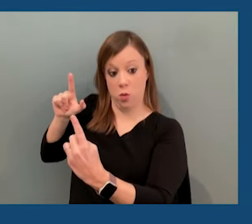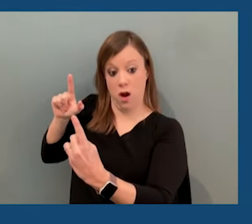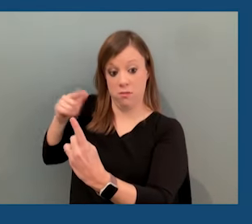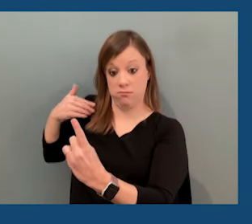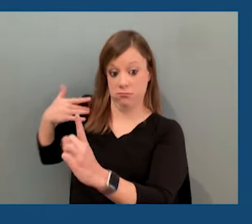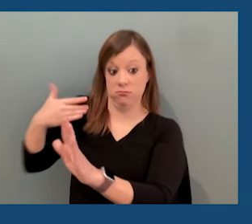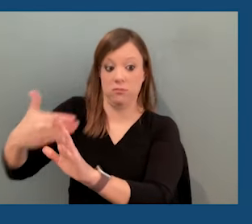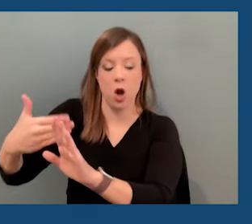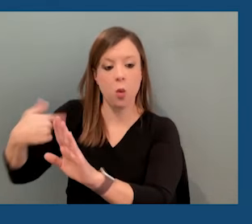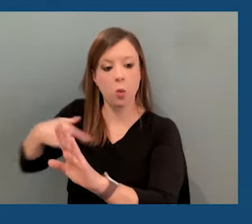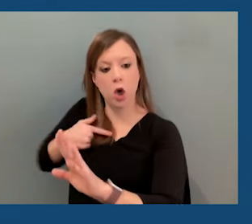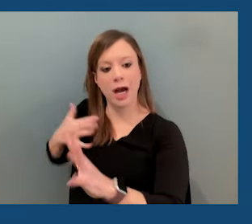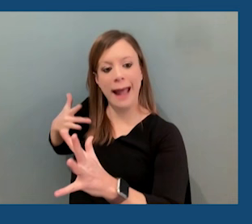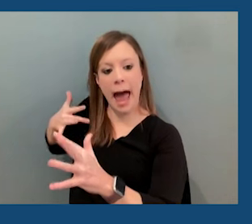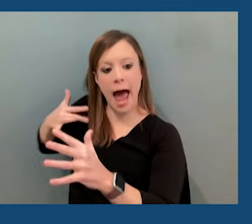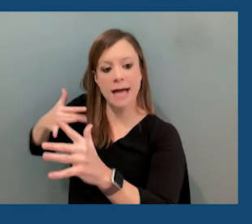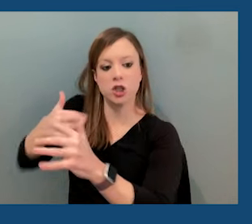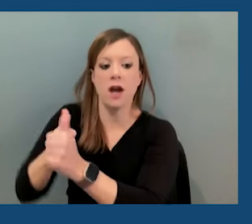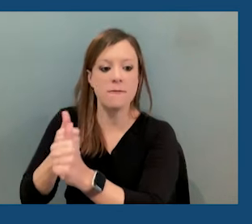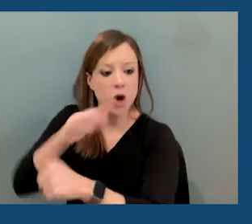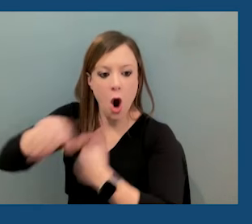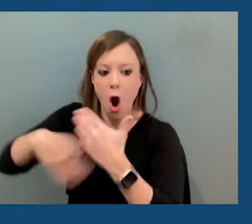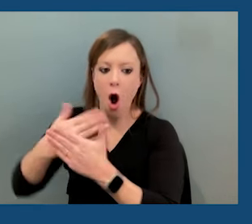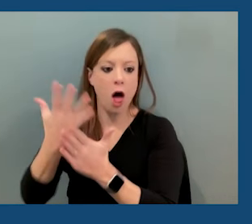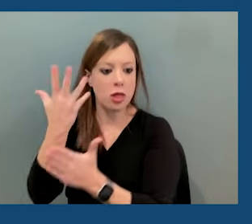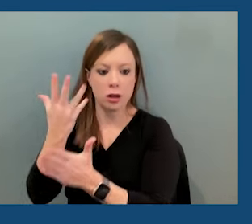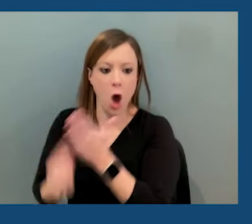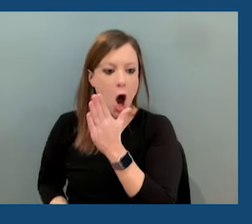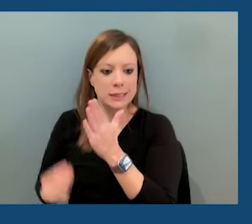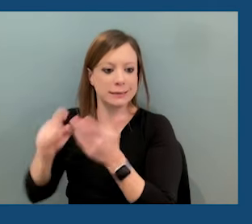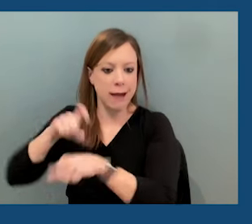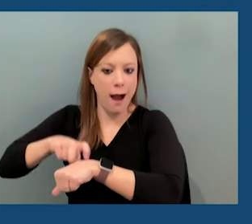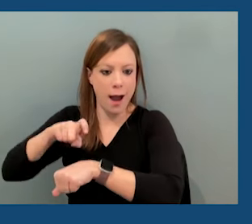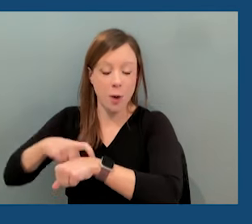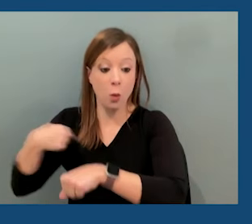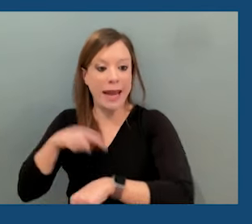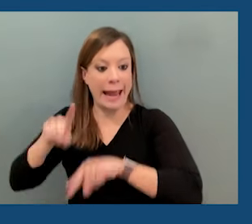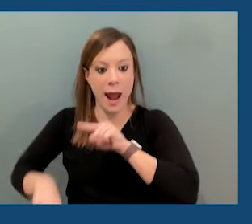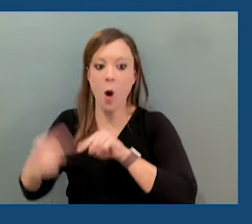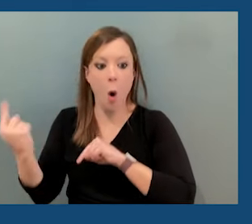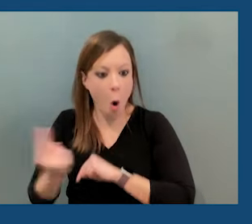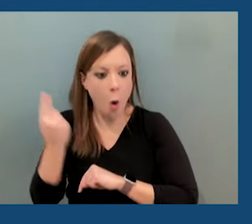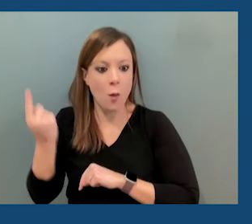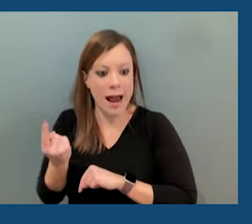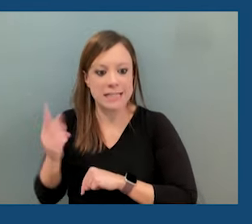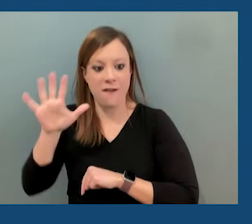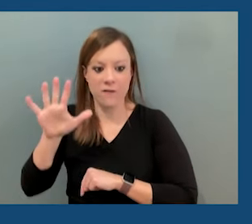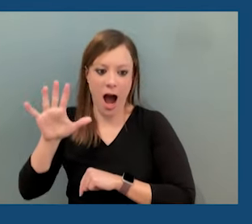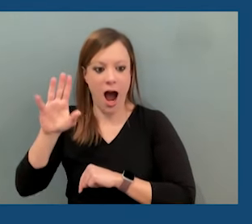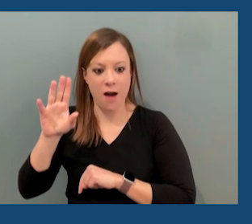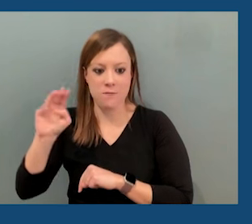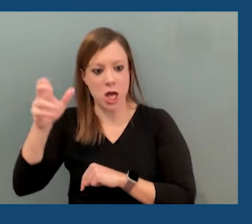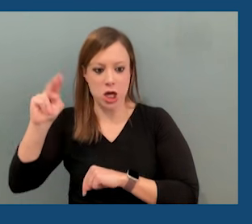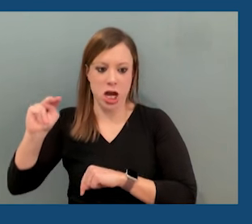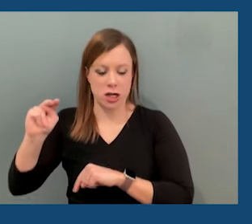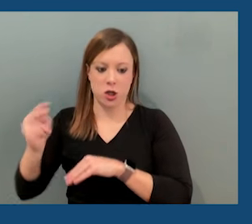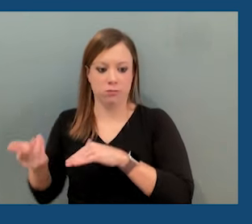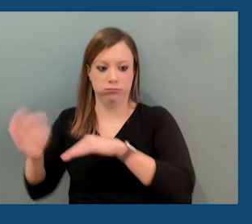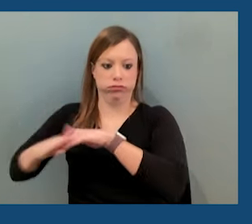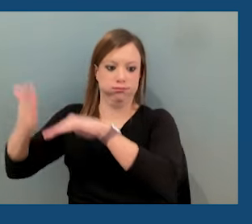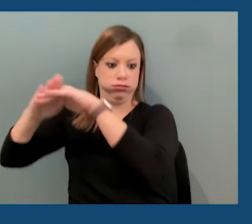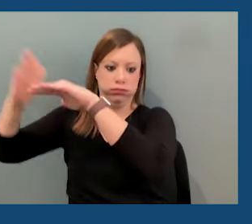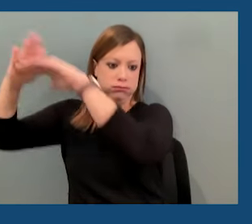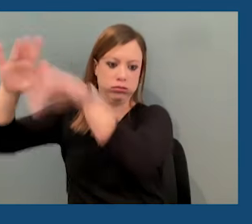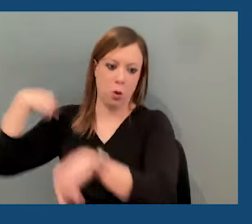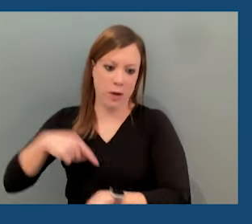that lost time. Now, no one said we can keep that rate going forever, right? That's not reasonable. Let's look at how high that number is. Proud of